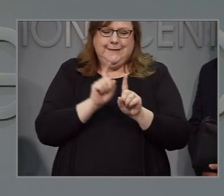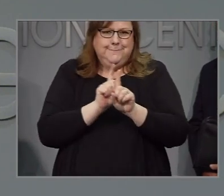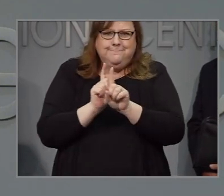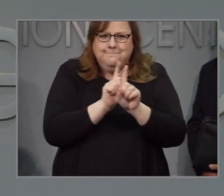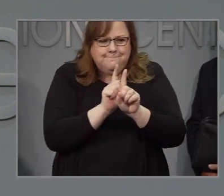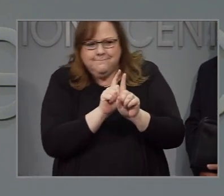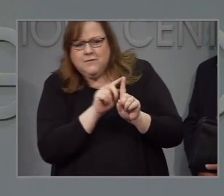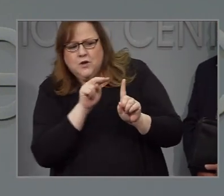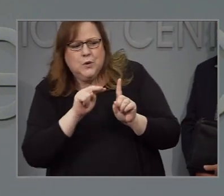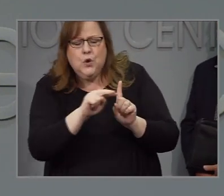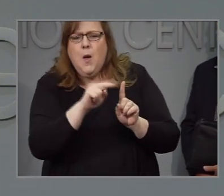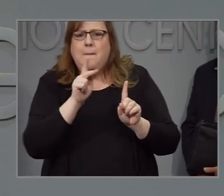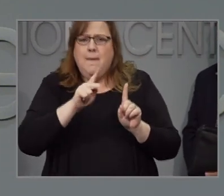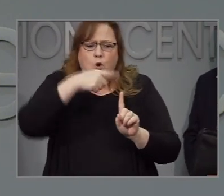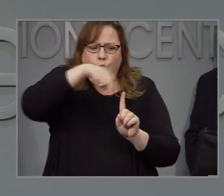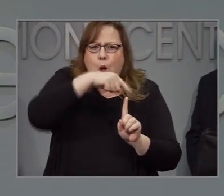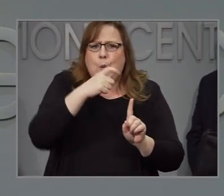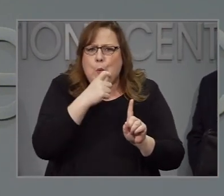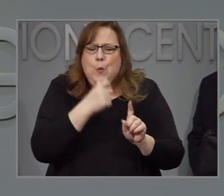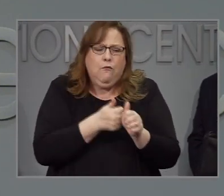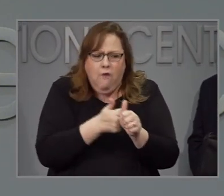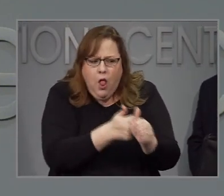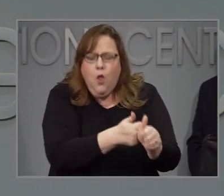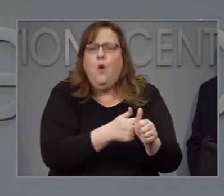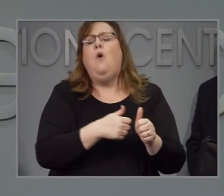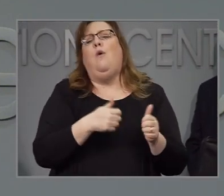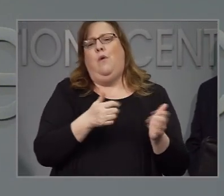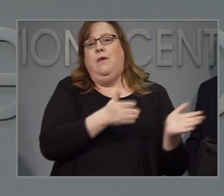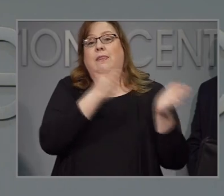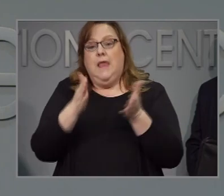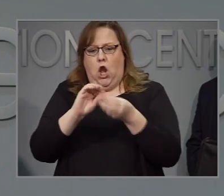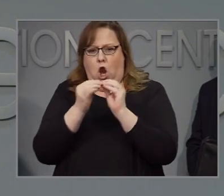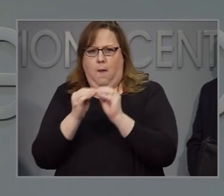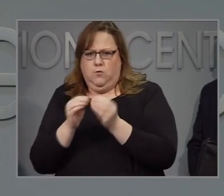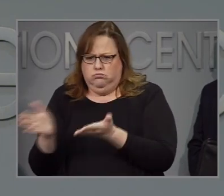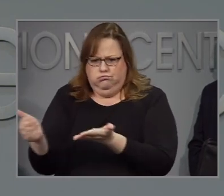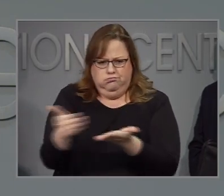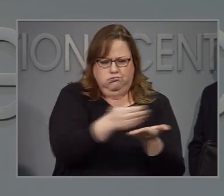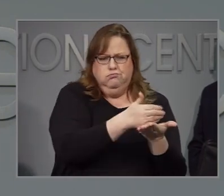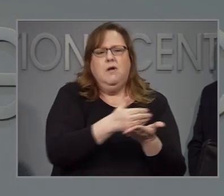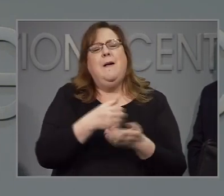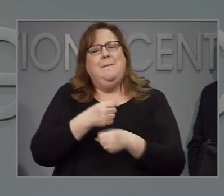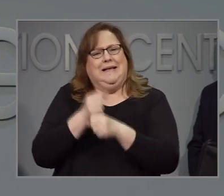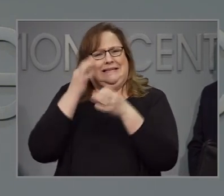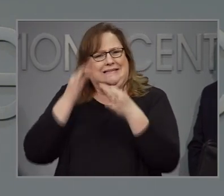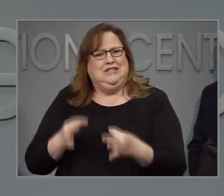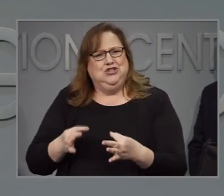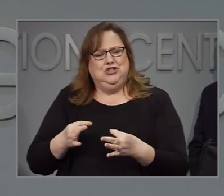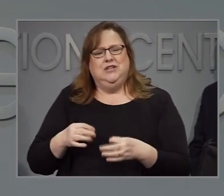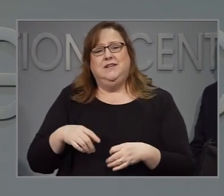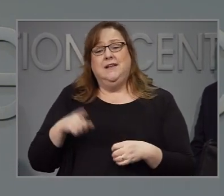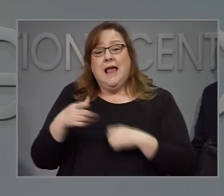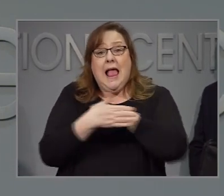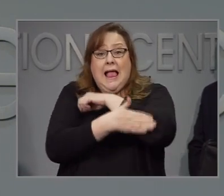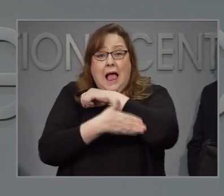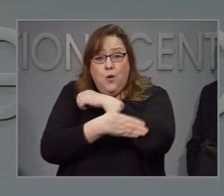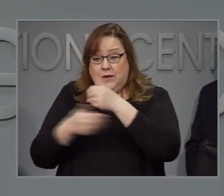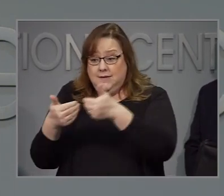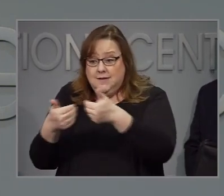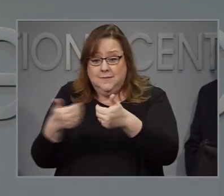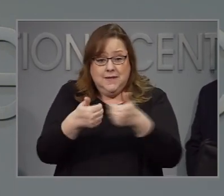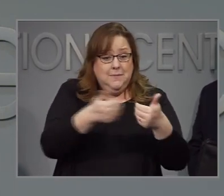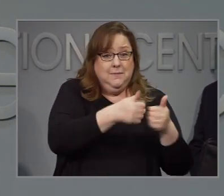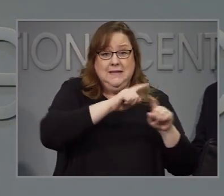then looking at our trends to help us make decisions. I think making decisions at the county level is incredibly challenging given how people